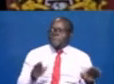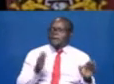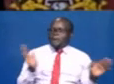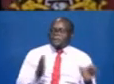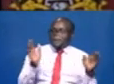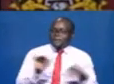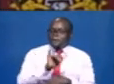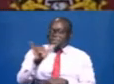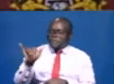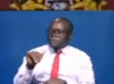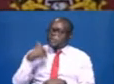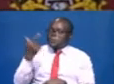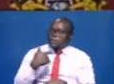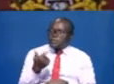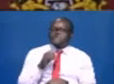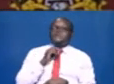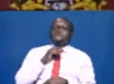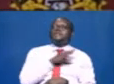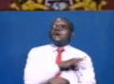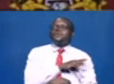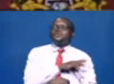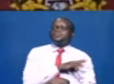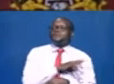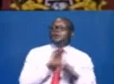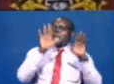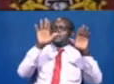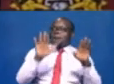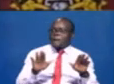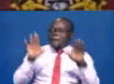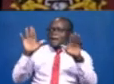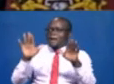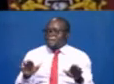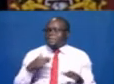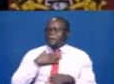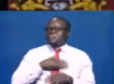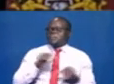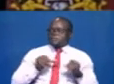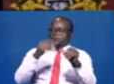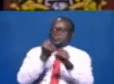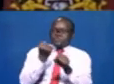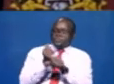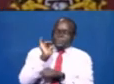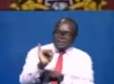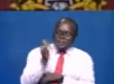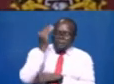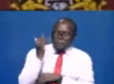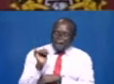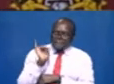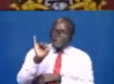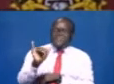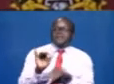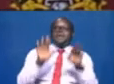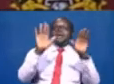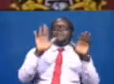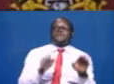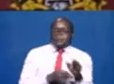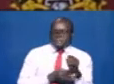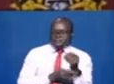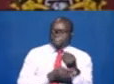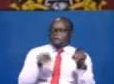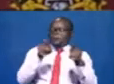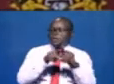those who shout in political rallies, please continue doing so, because it is important. Also